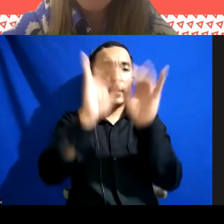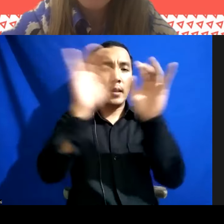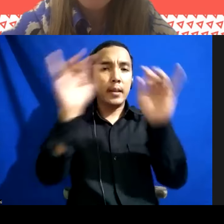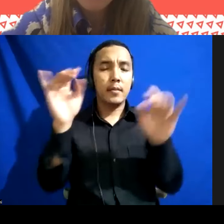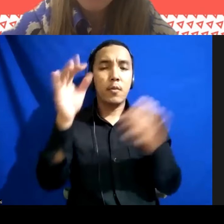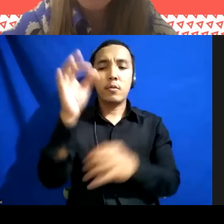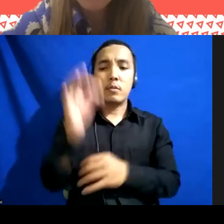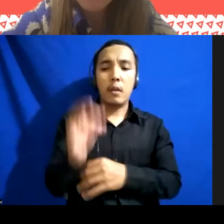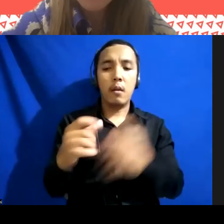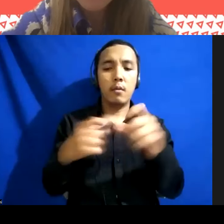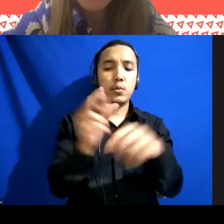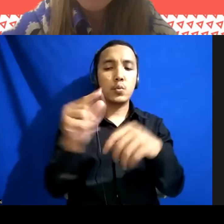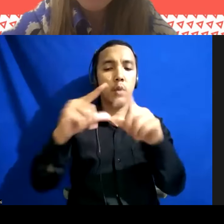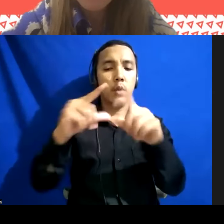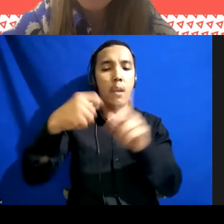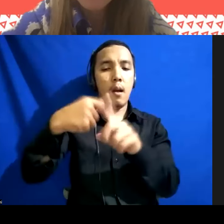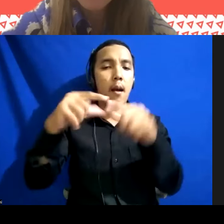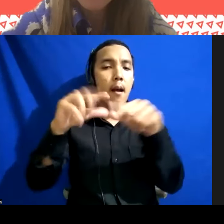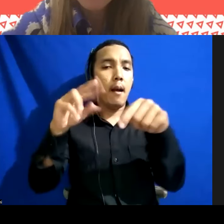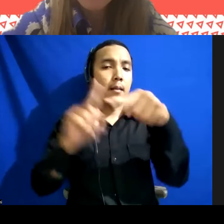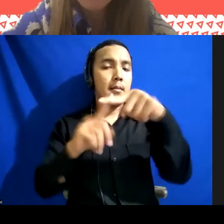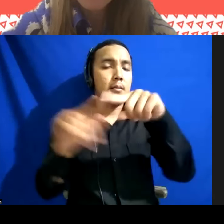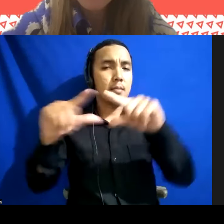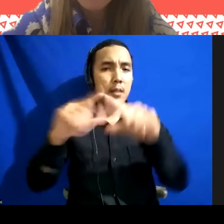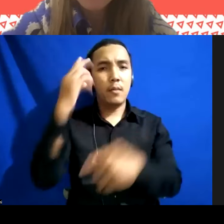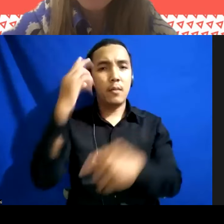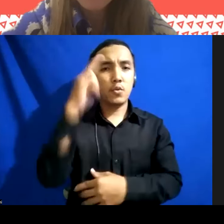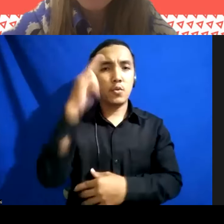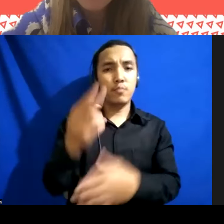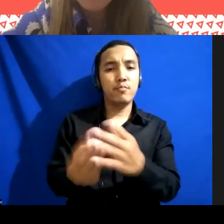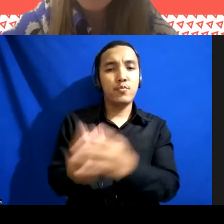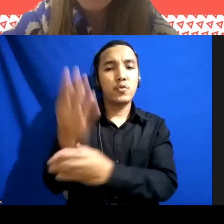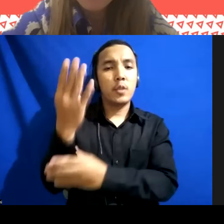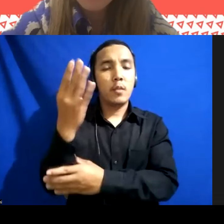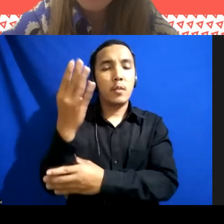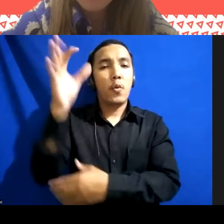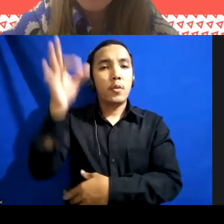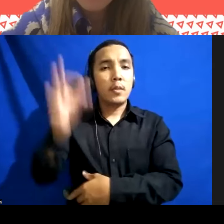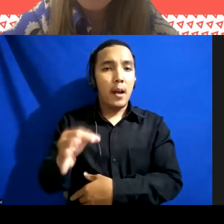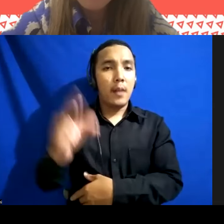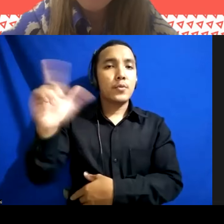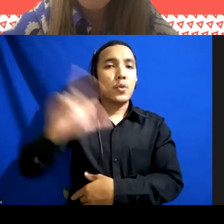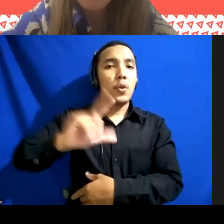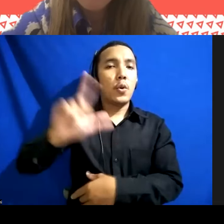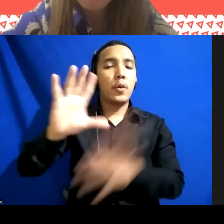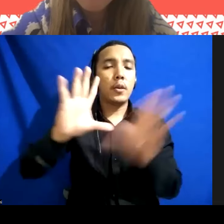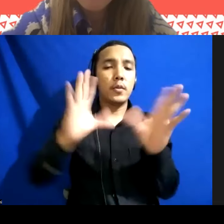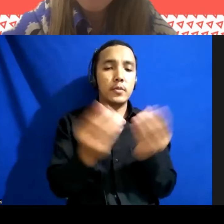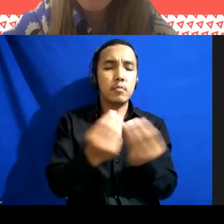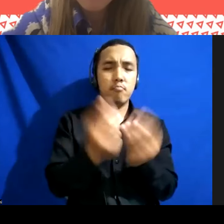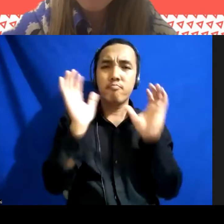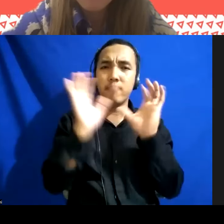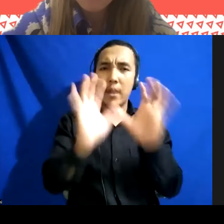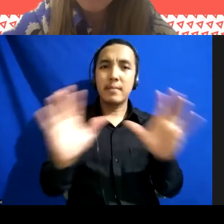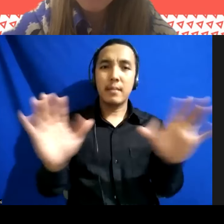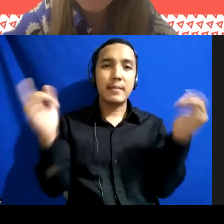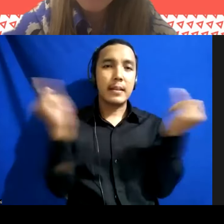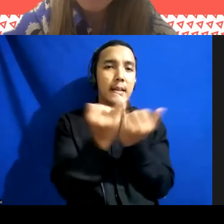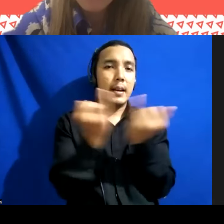in order to achieve an inclusive city of Solo, there are still a lot of challenges that we have to face